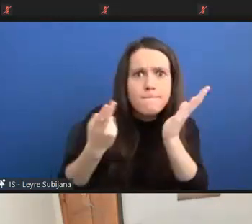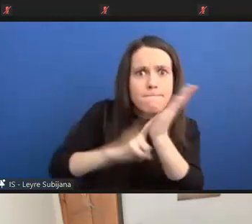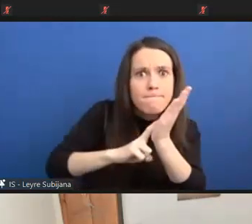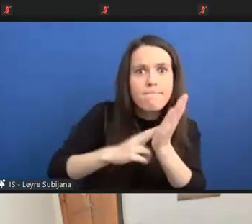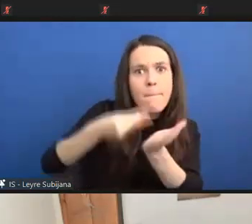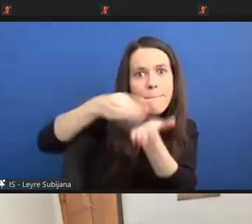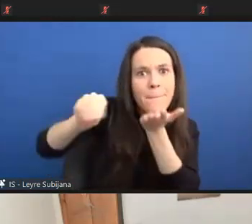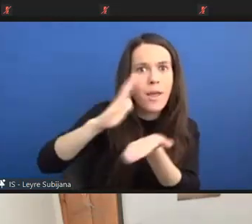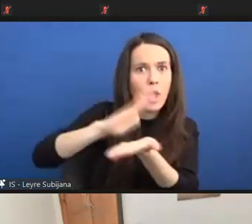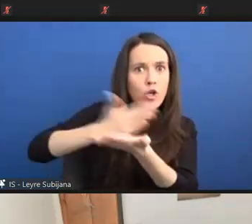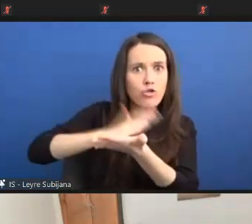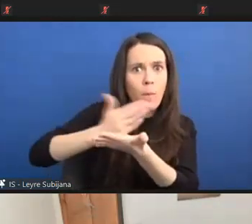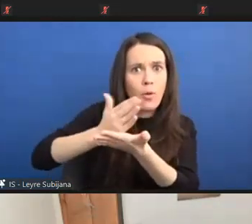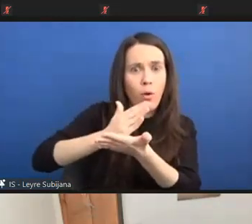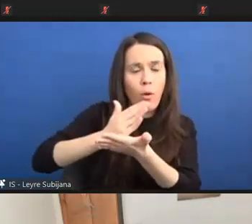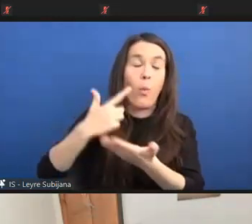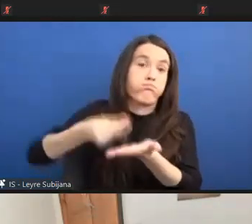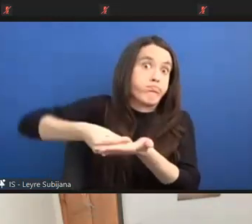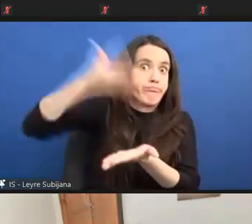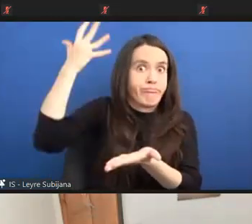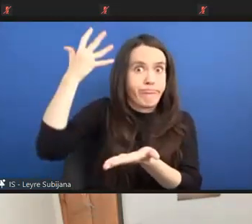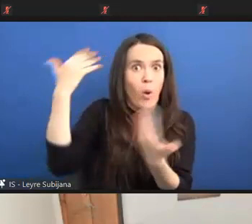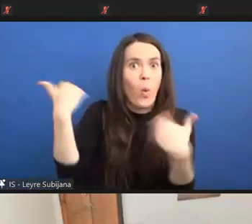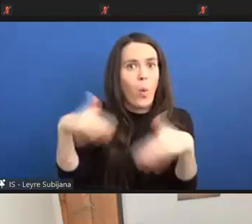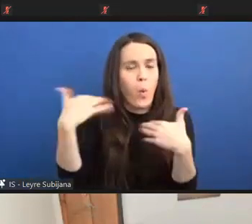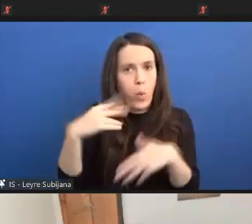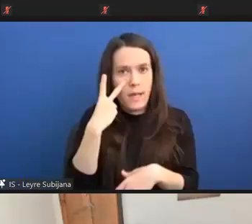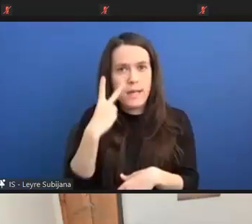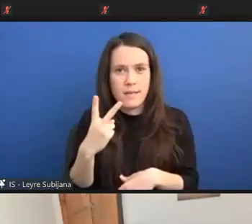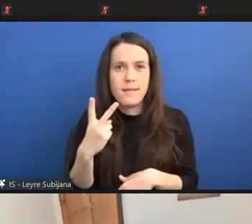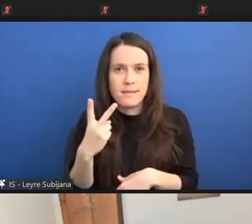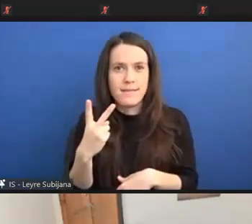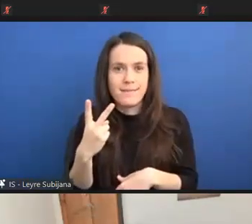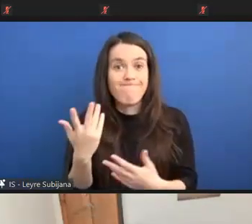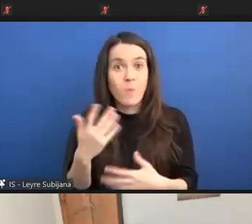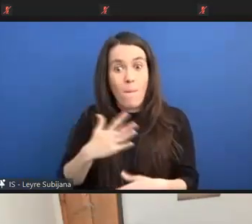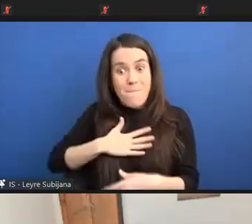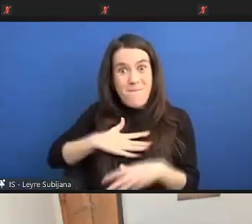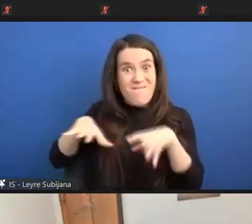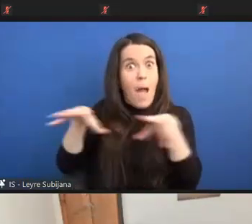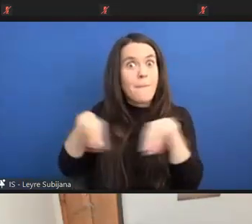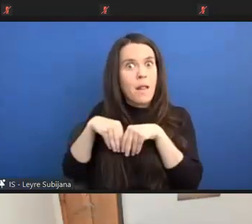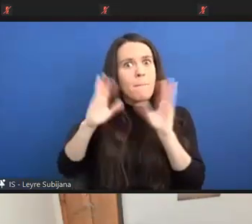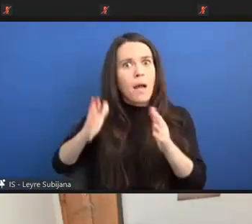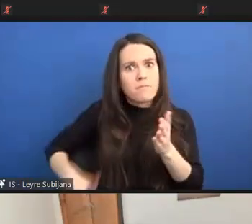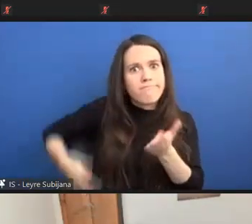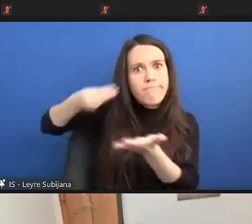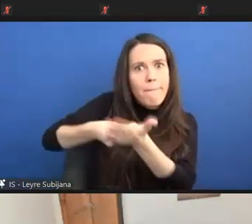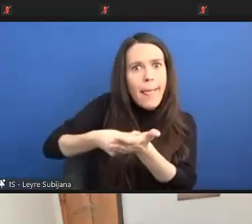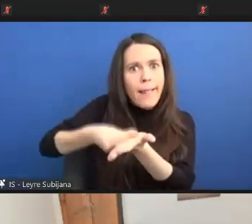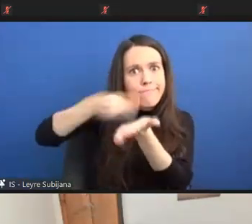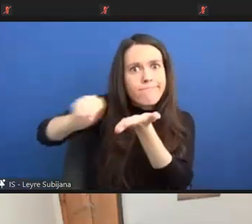expensive because, yeah, it is the parent, the families to support their